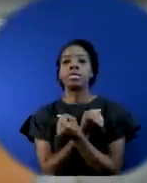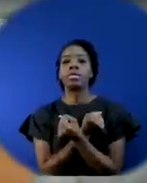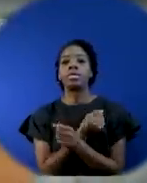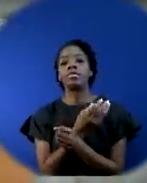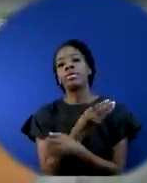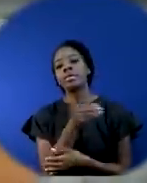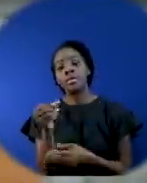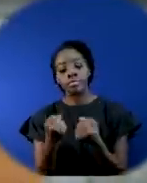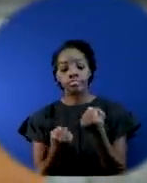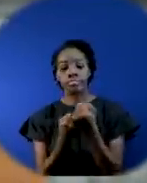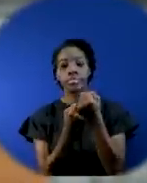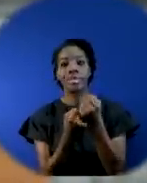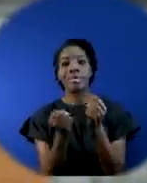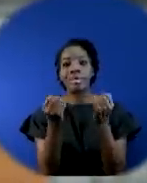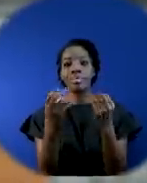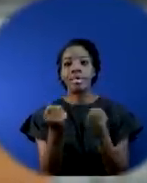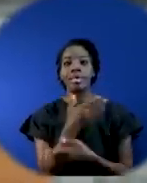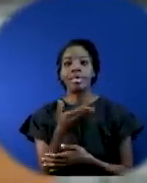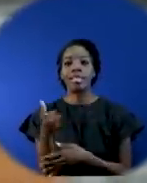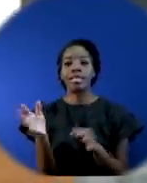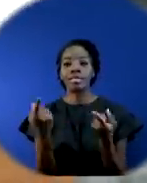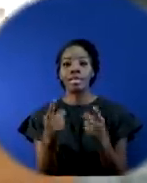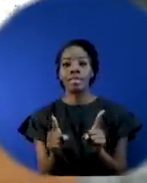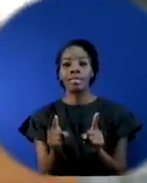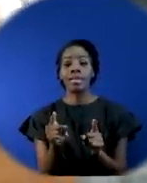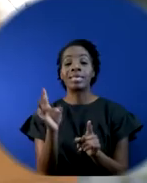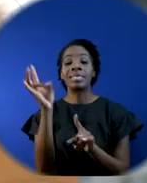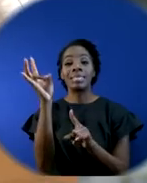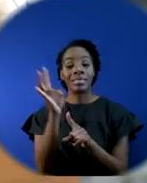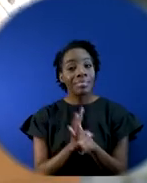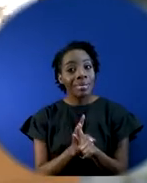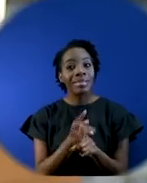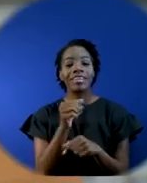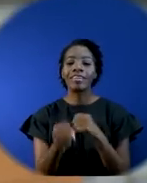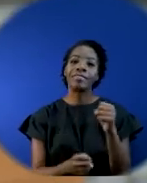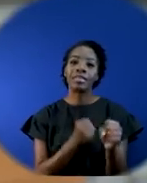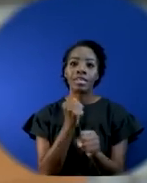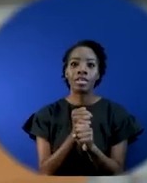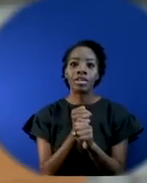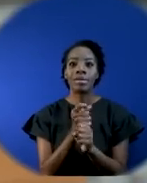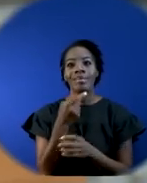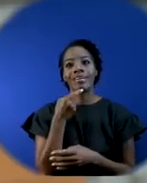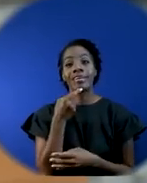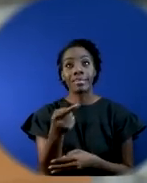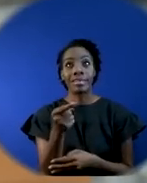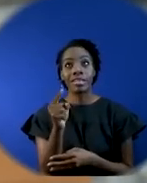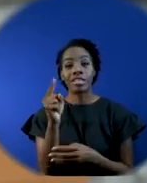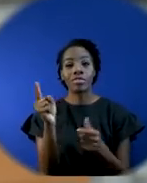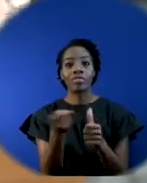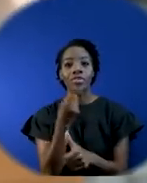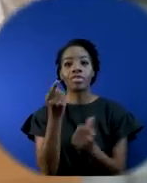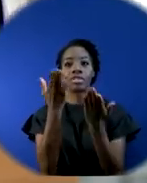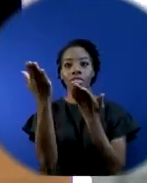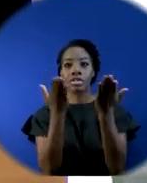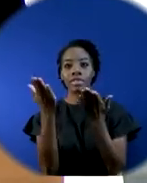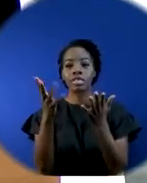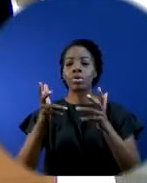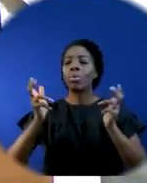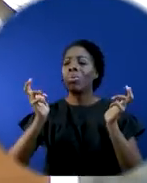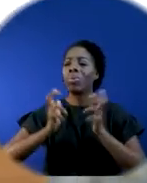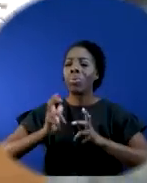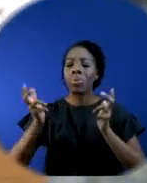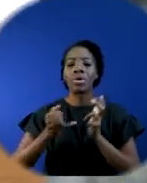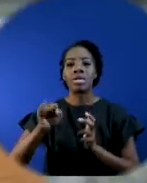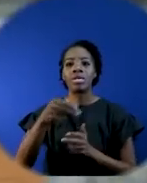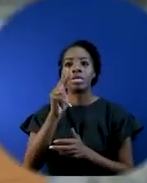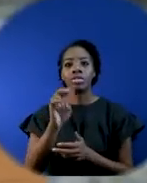several things that are happening. We've already made it to the seventh month of the year. I mentioned in the first service, it's amazing how swiftly June